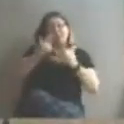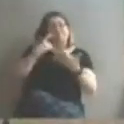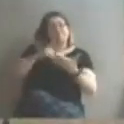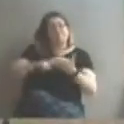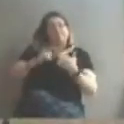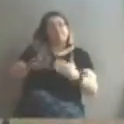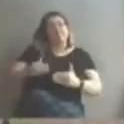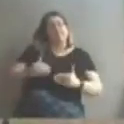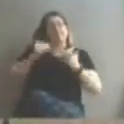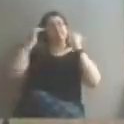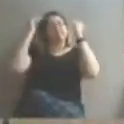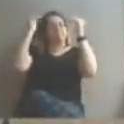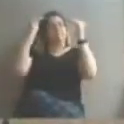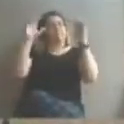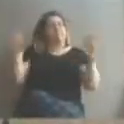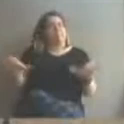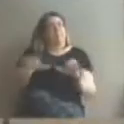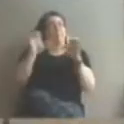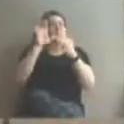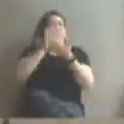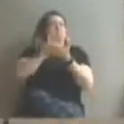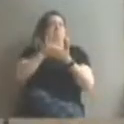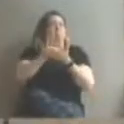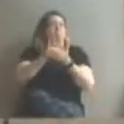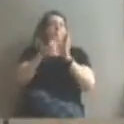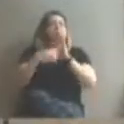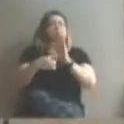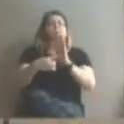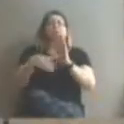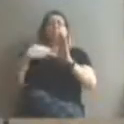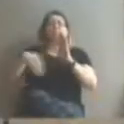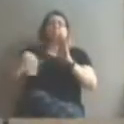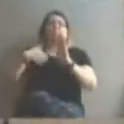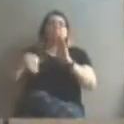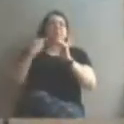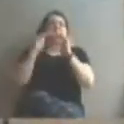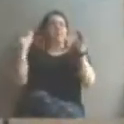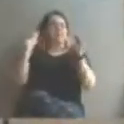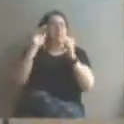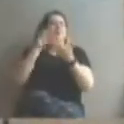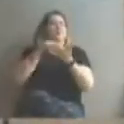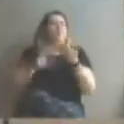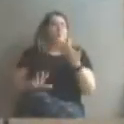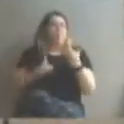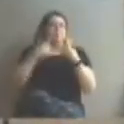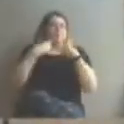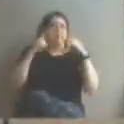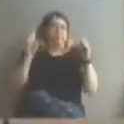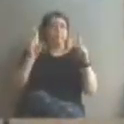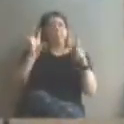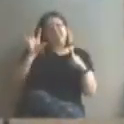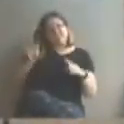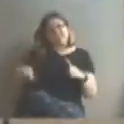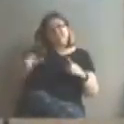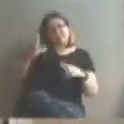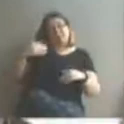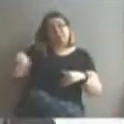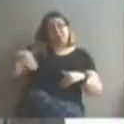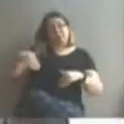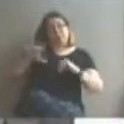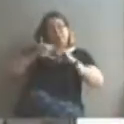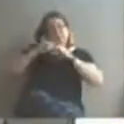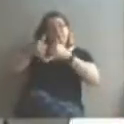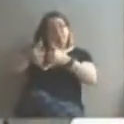high-performing schools that demonstrate exceptional levels of student achievement. In honor of the school's outstanding achievement,